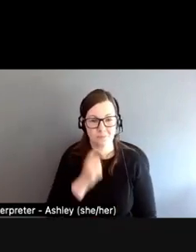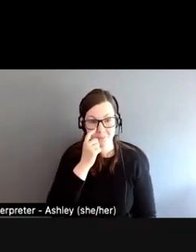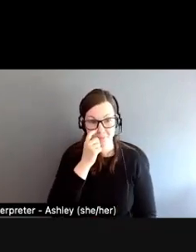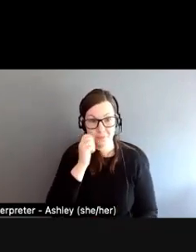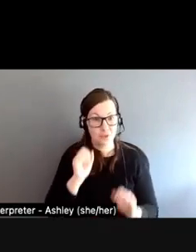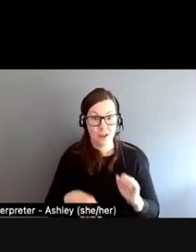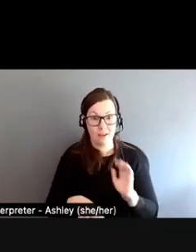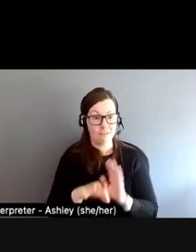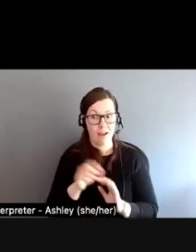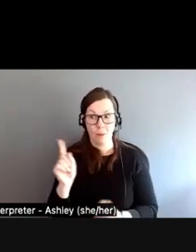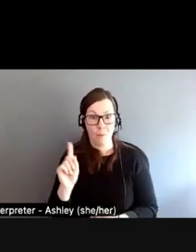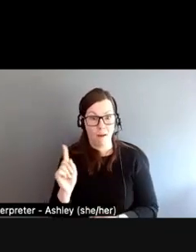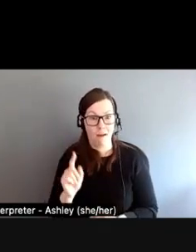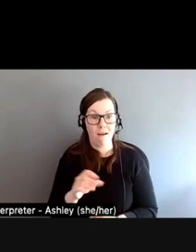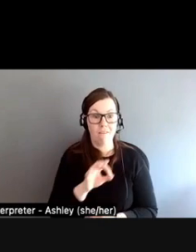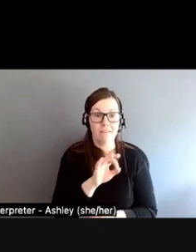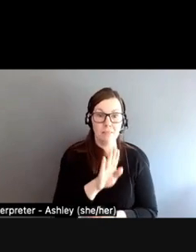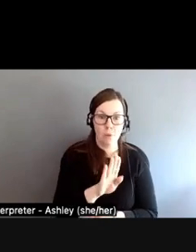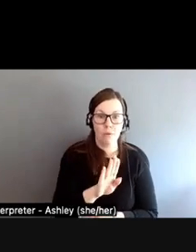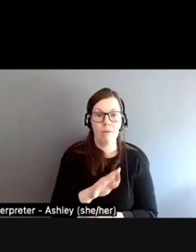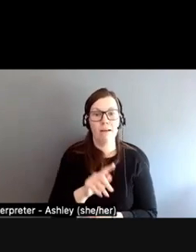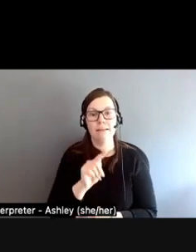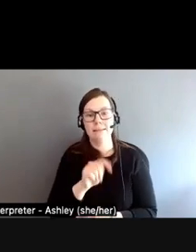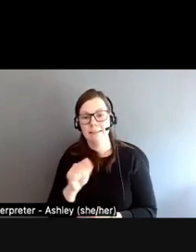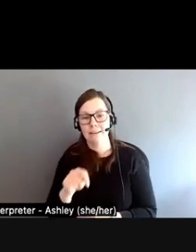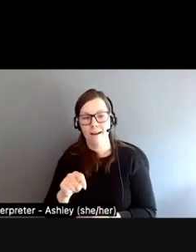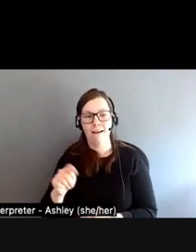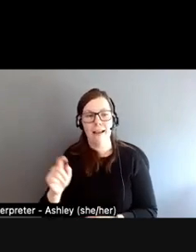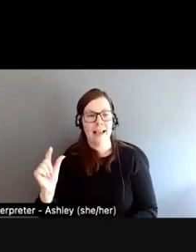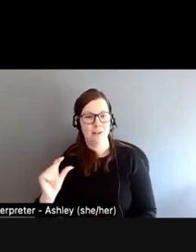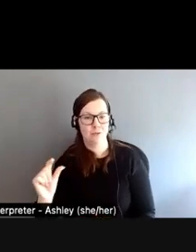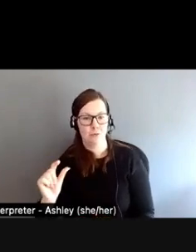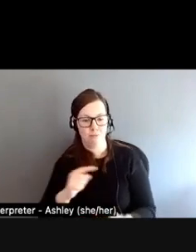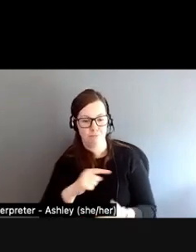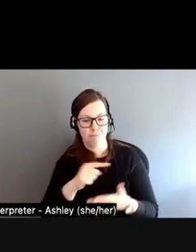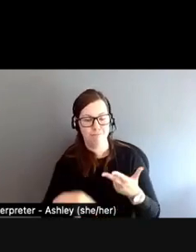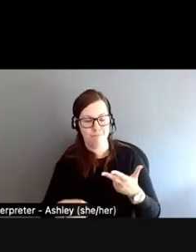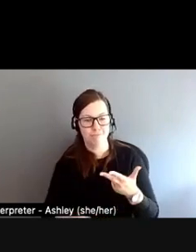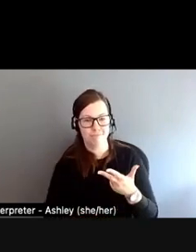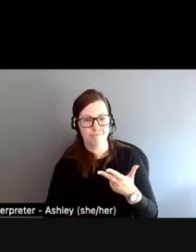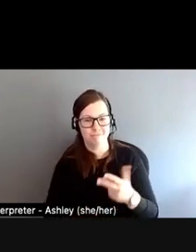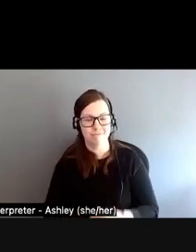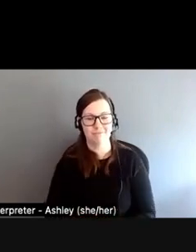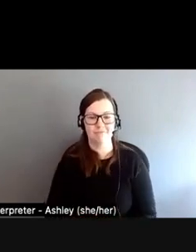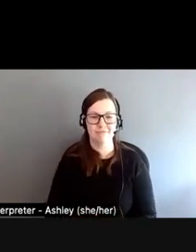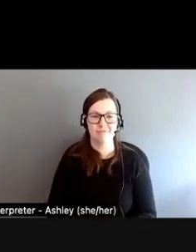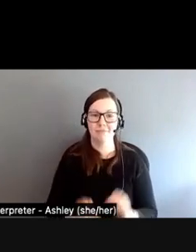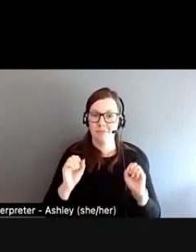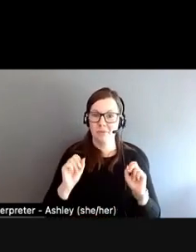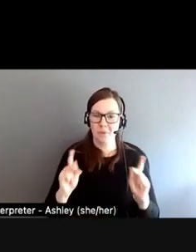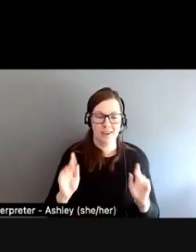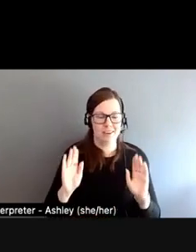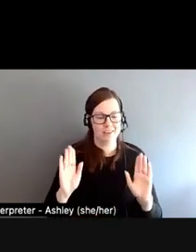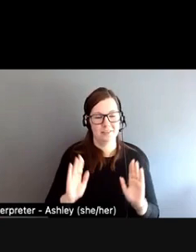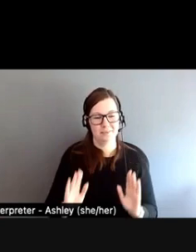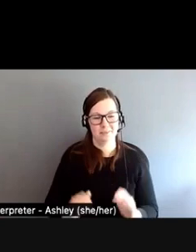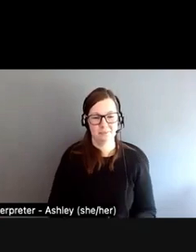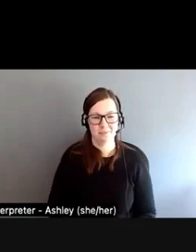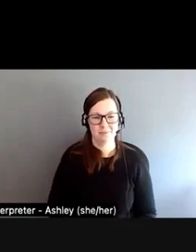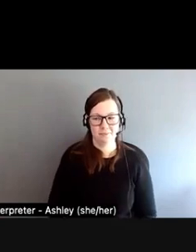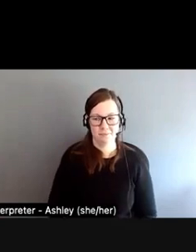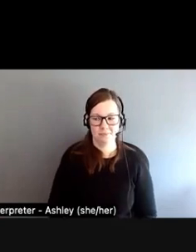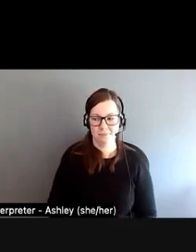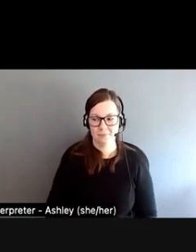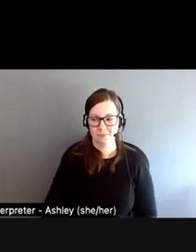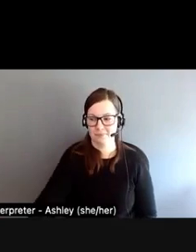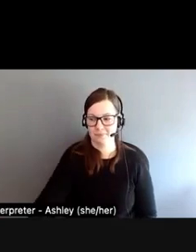or Instagram or on Facebook. That's their social media spots. Okay, that's great. So